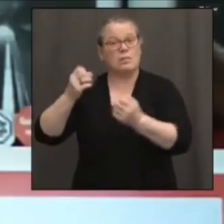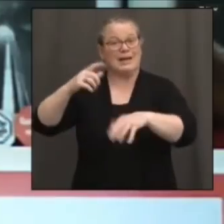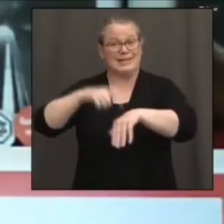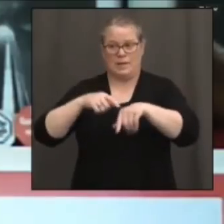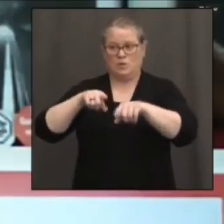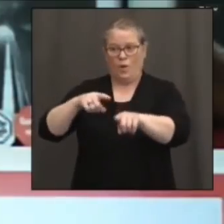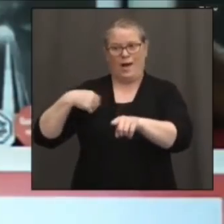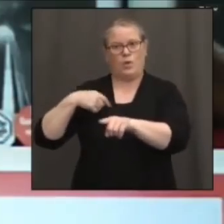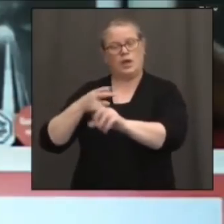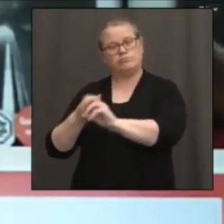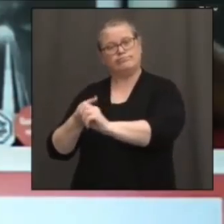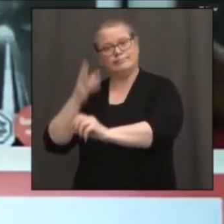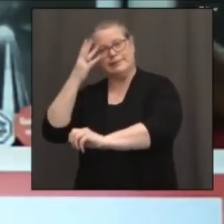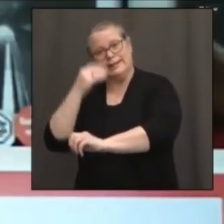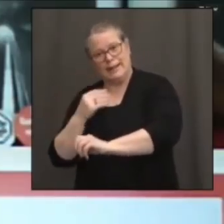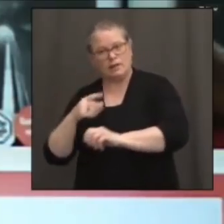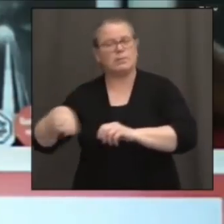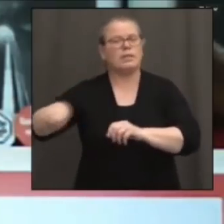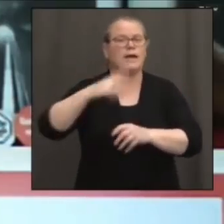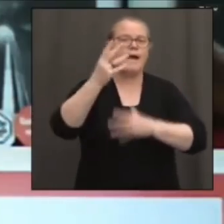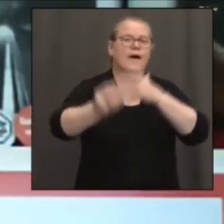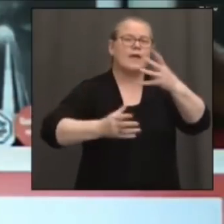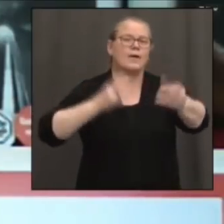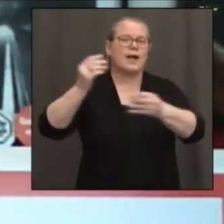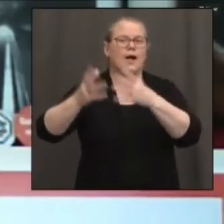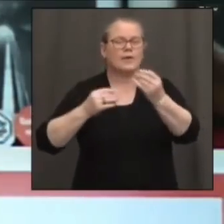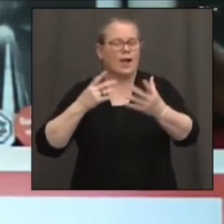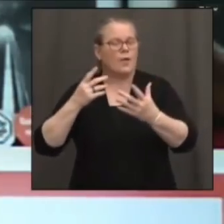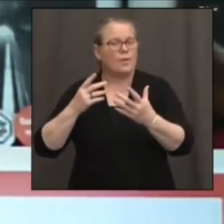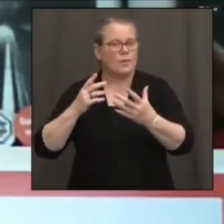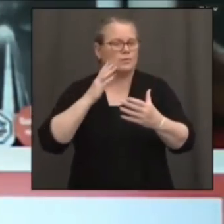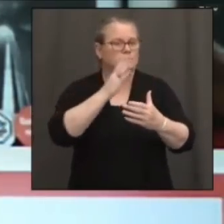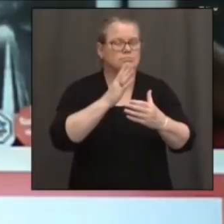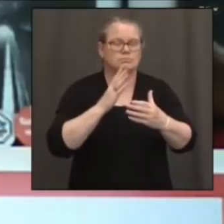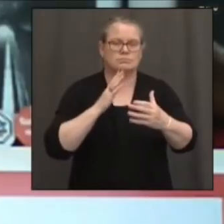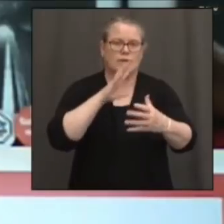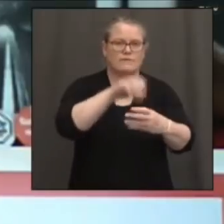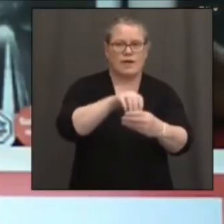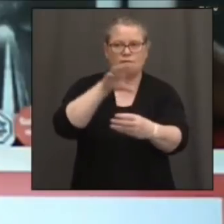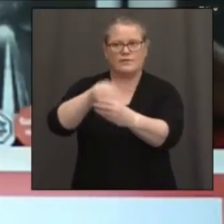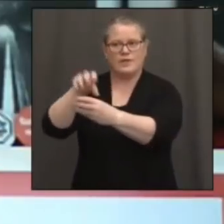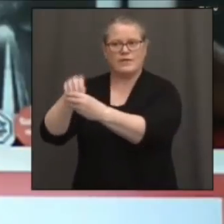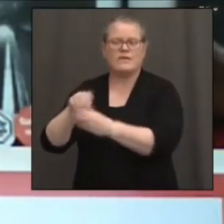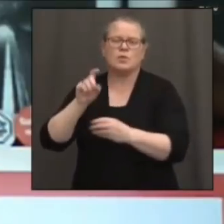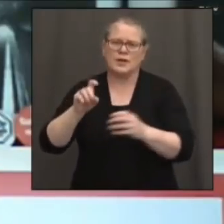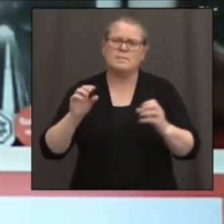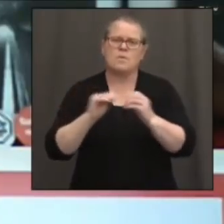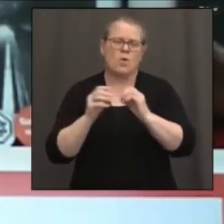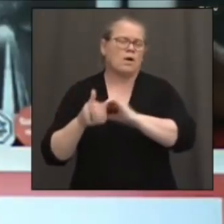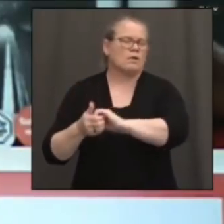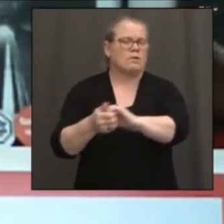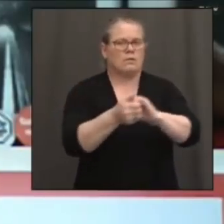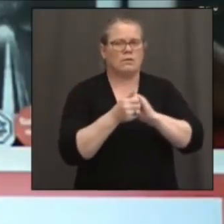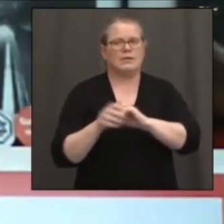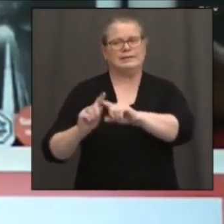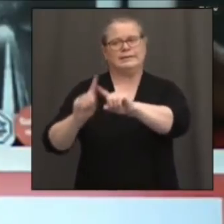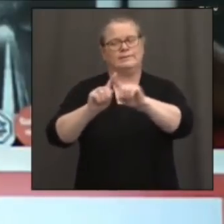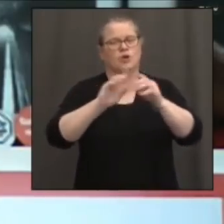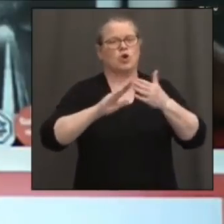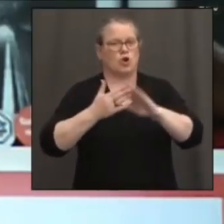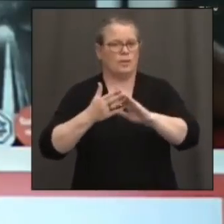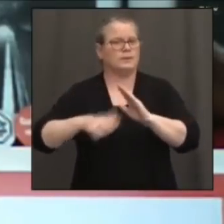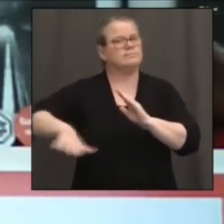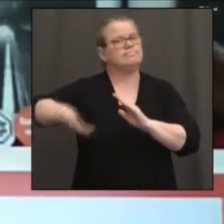funded, and we need more evidence-based programs working collaboratively in more of our urban areas around Connecticut, and we are proud to partner with